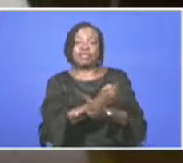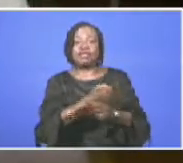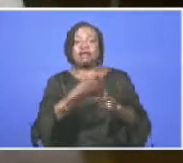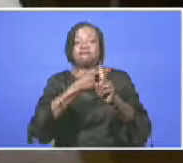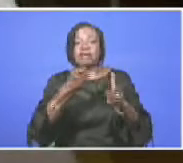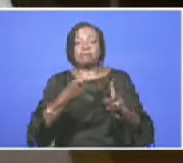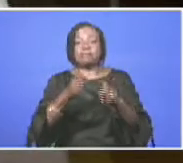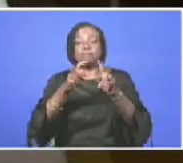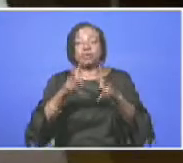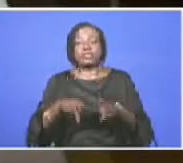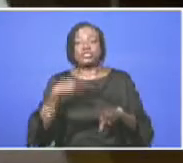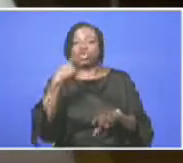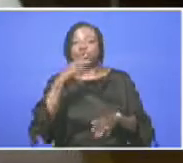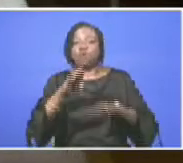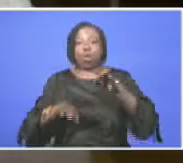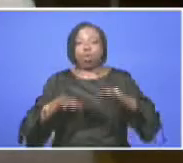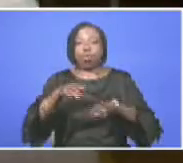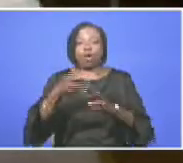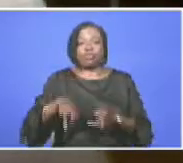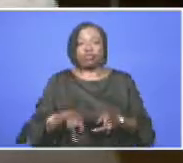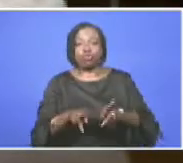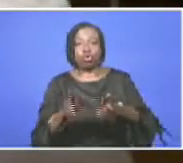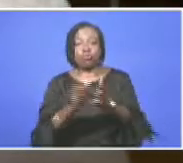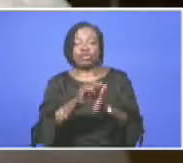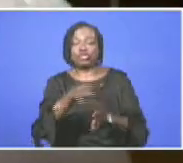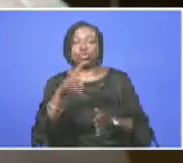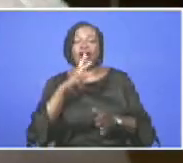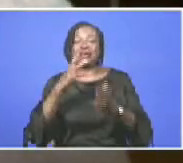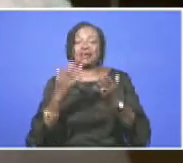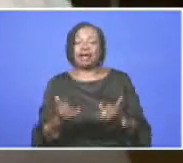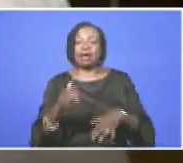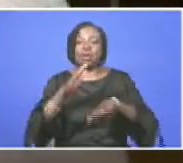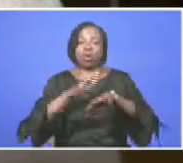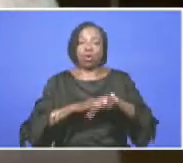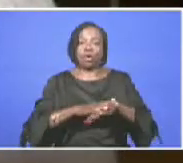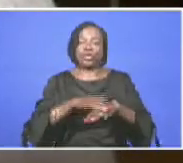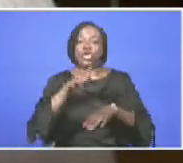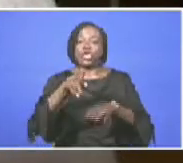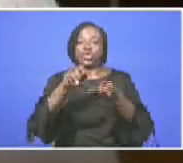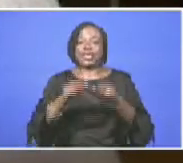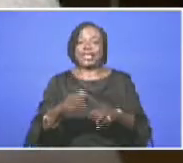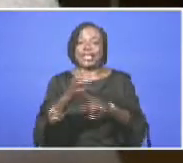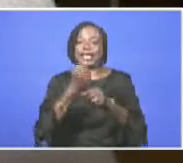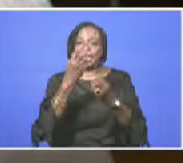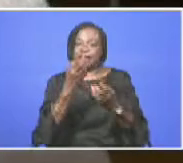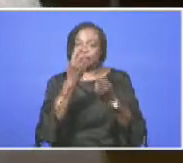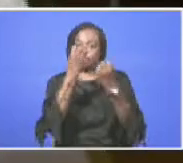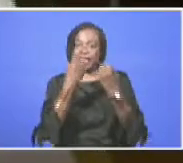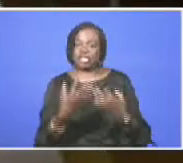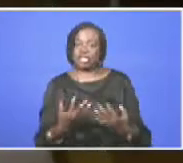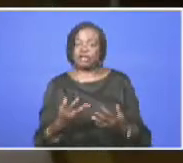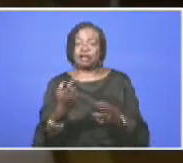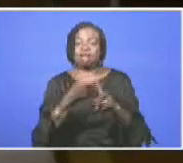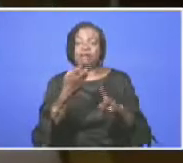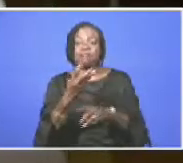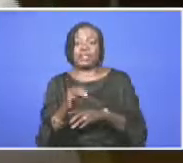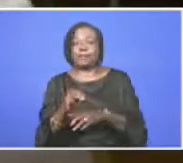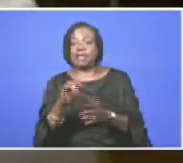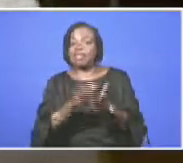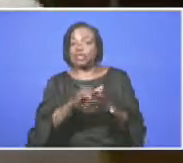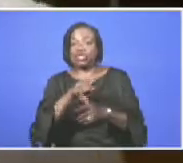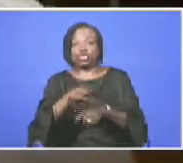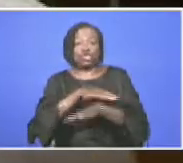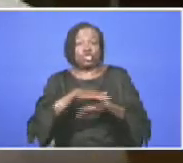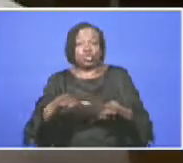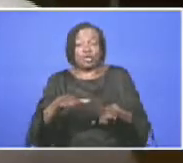has actually walked the road that you're now on. You are able to get information from them that you may not even expect.